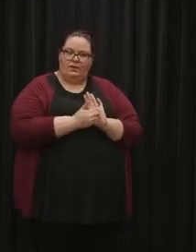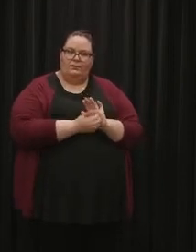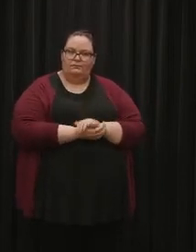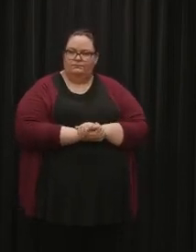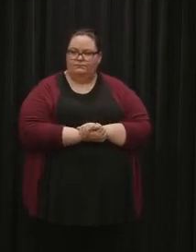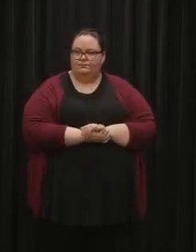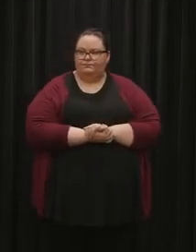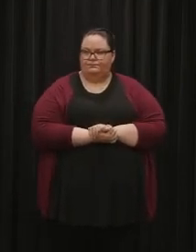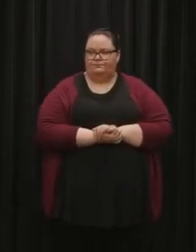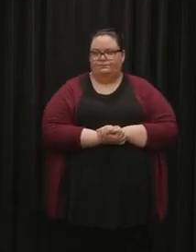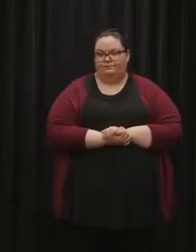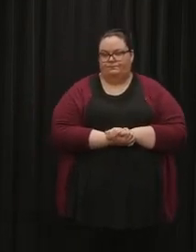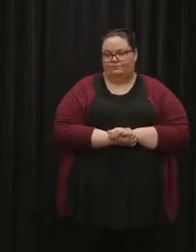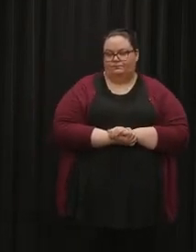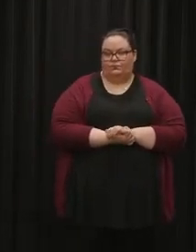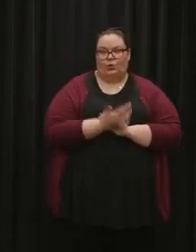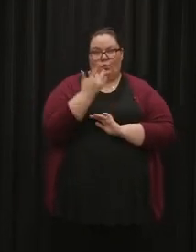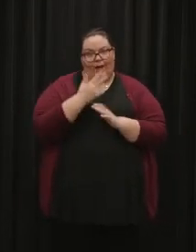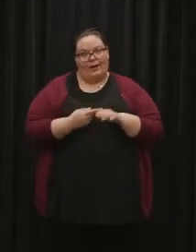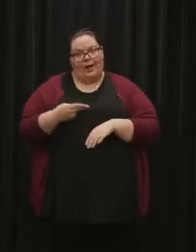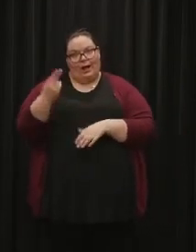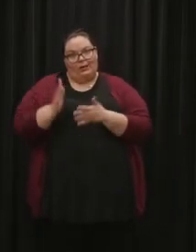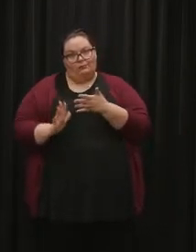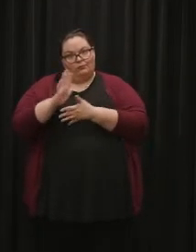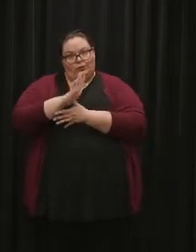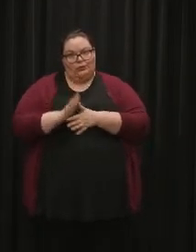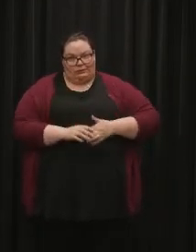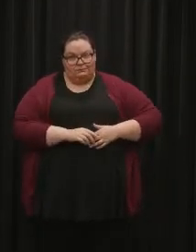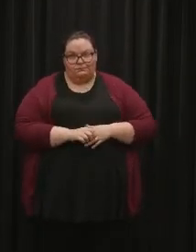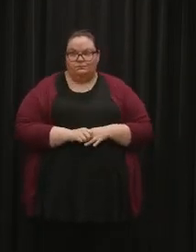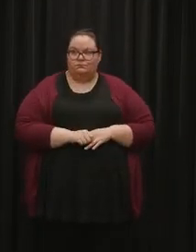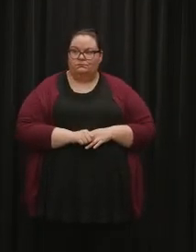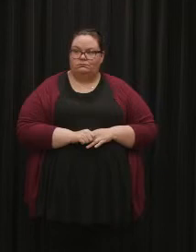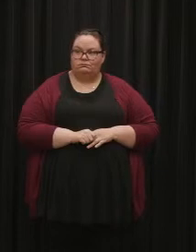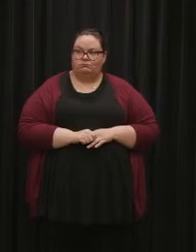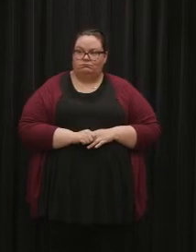vaccine as they are in that high priority group.